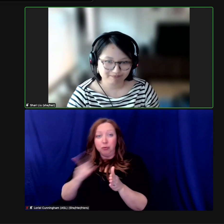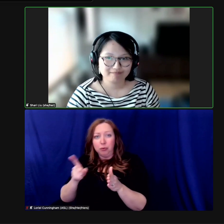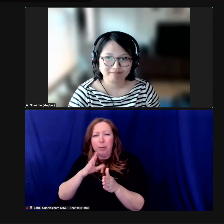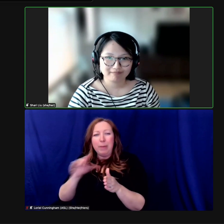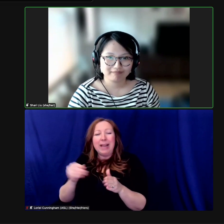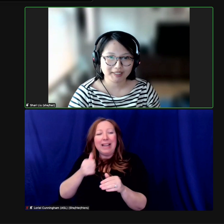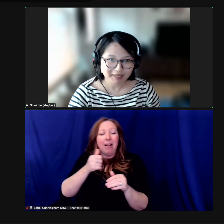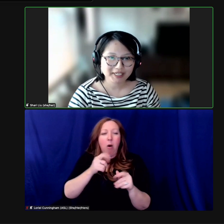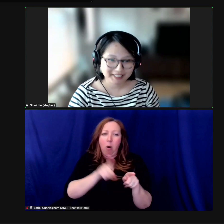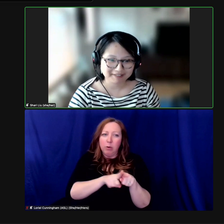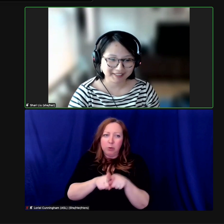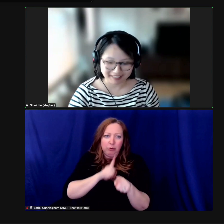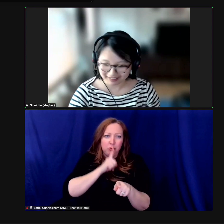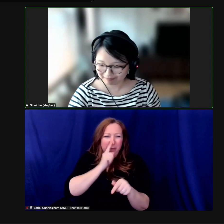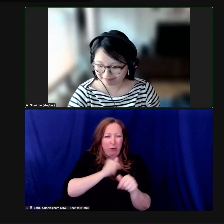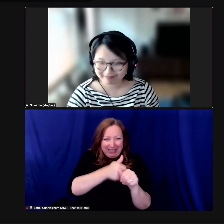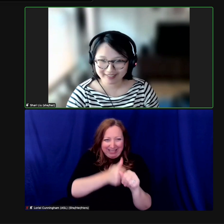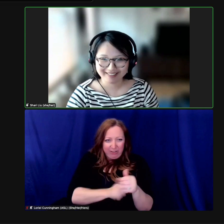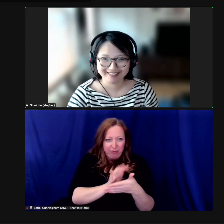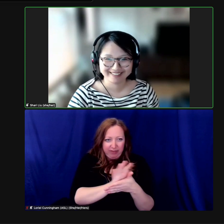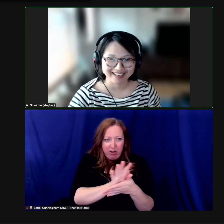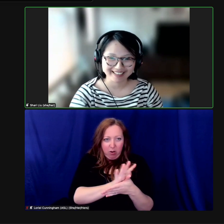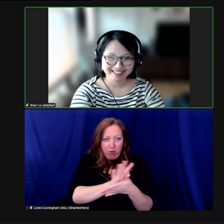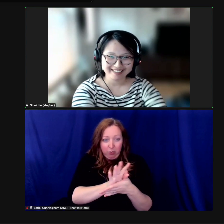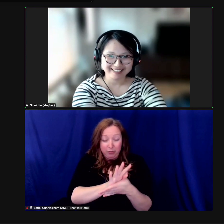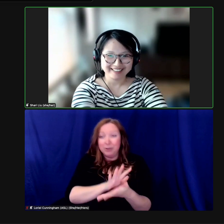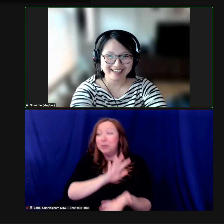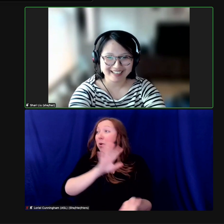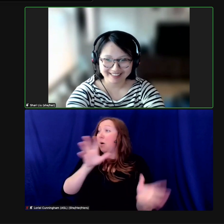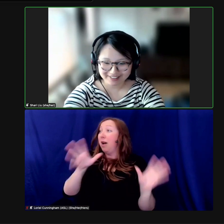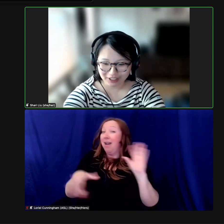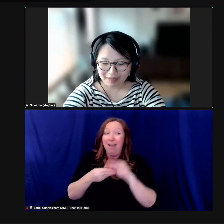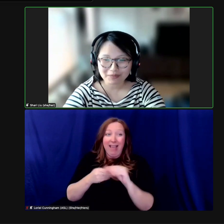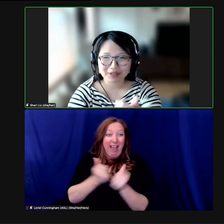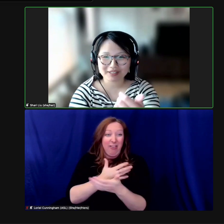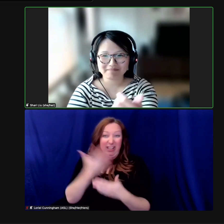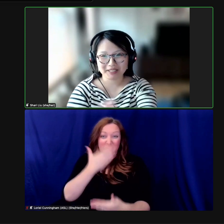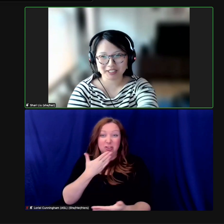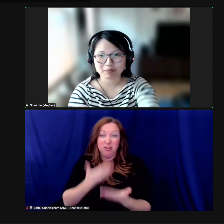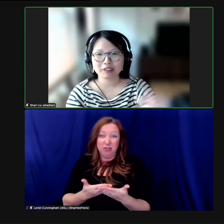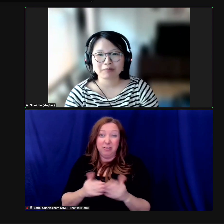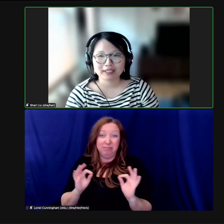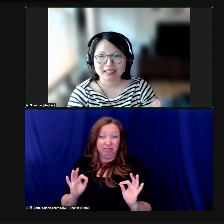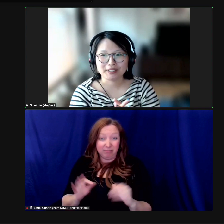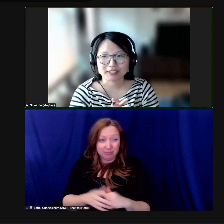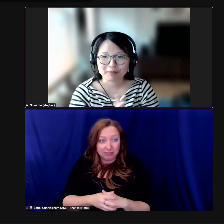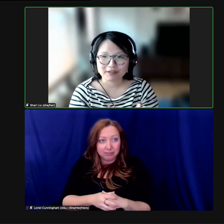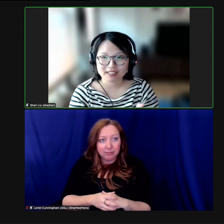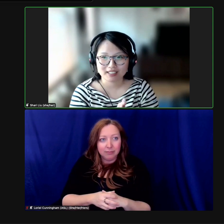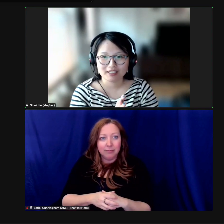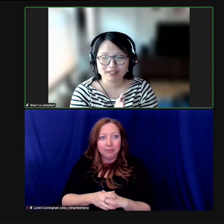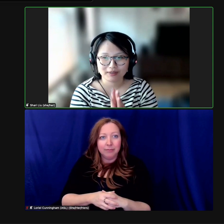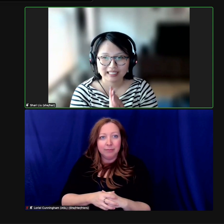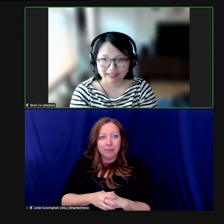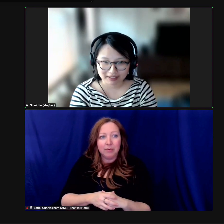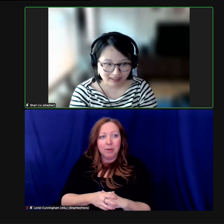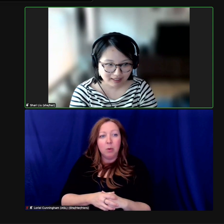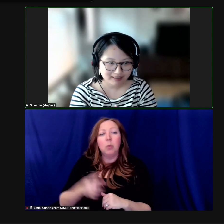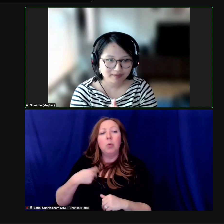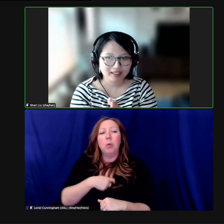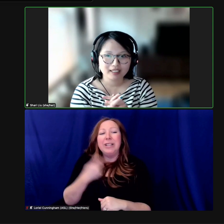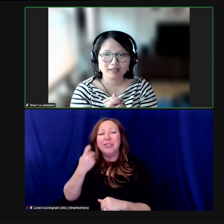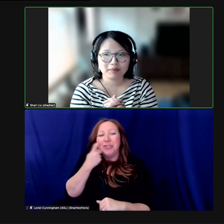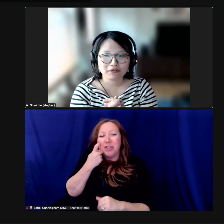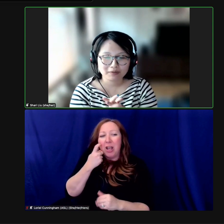So in summary, things are looking good. Okay, there's a lot more in this preprint that we just posted, so you can have a